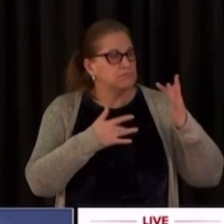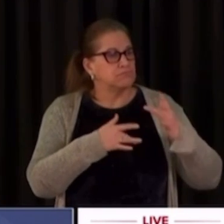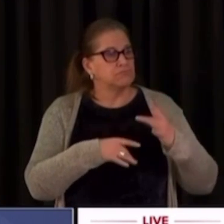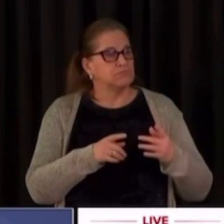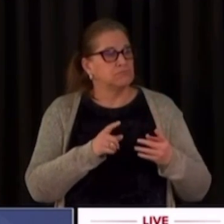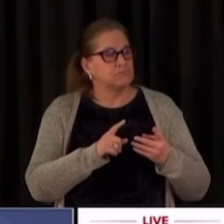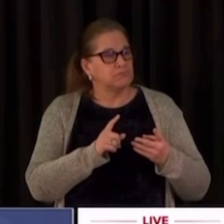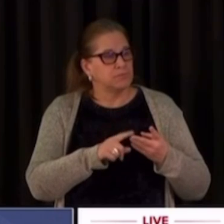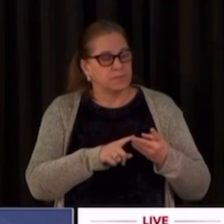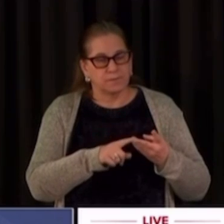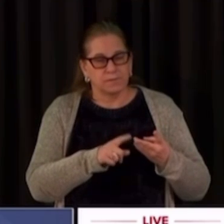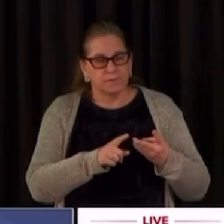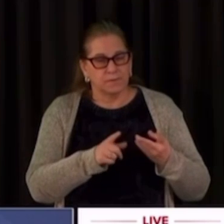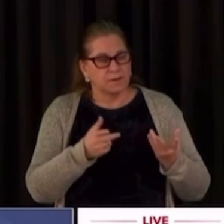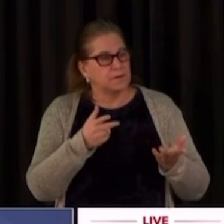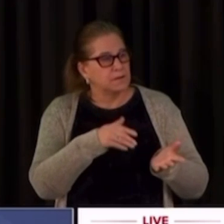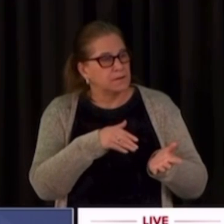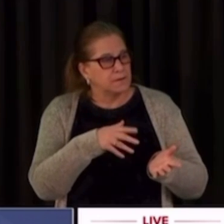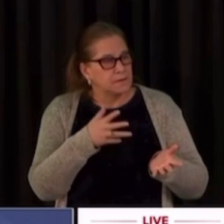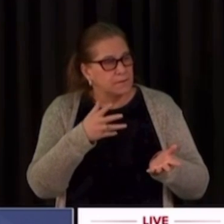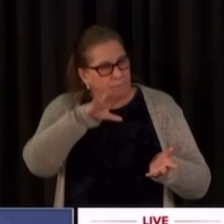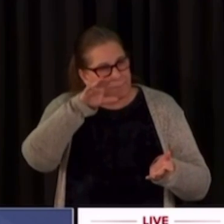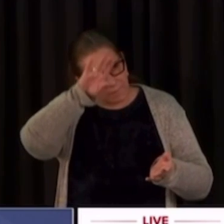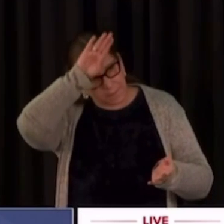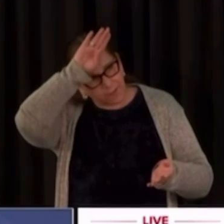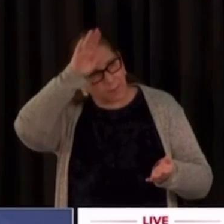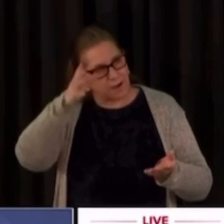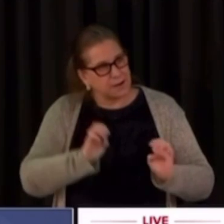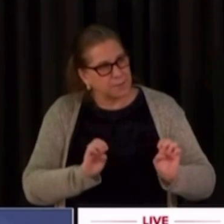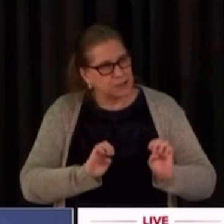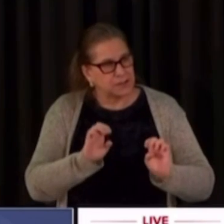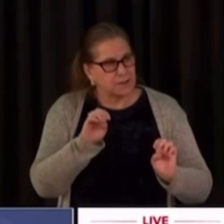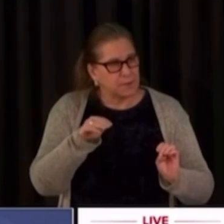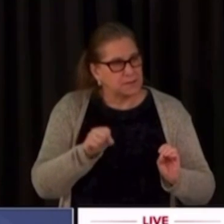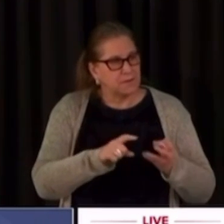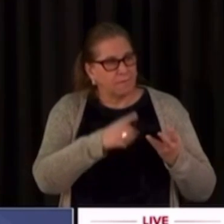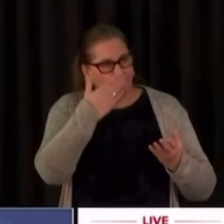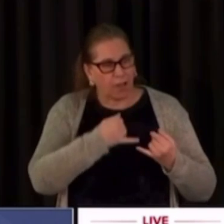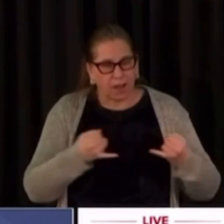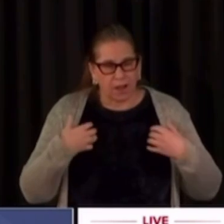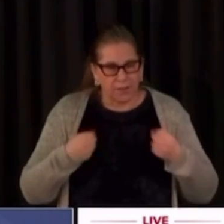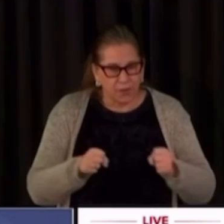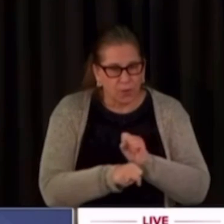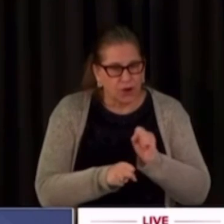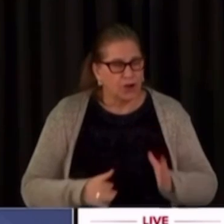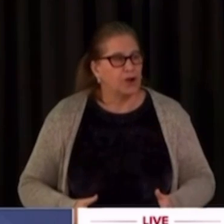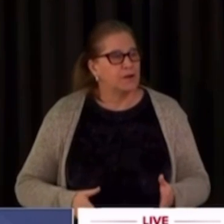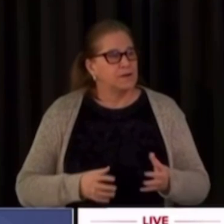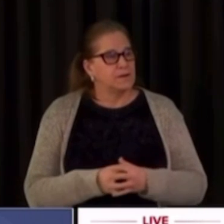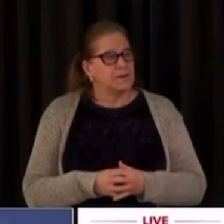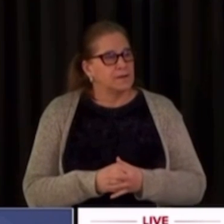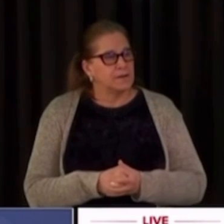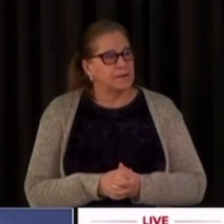better understand where they fall in order of priority in the district's phase system. It also gives us the opportunity to